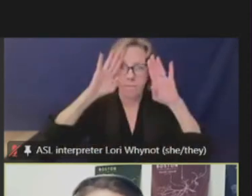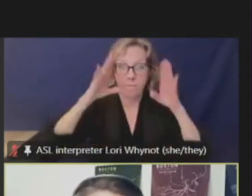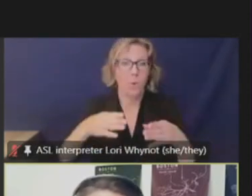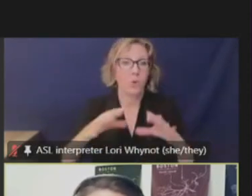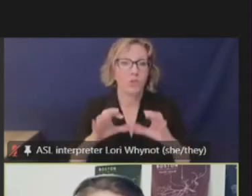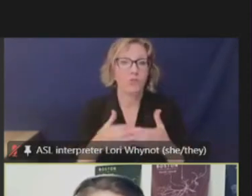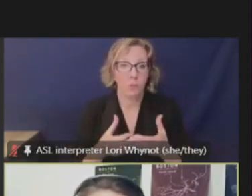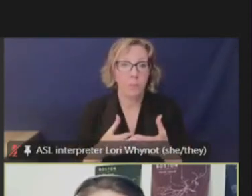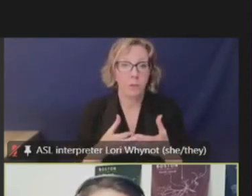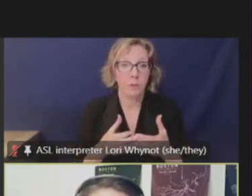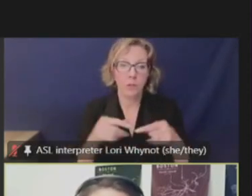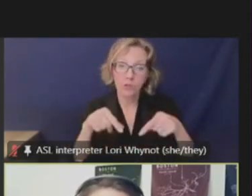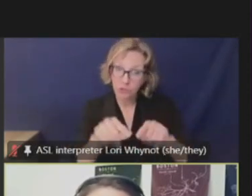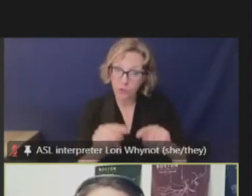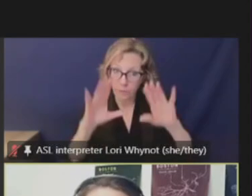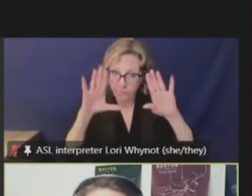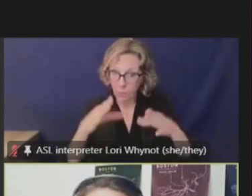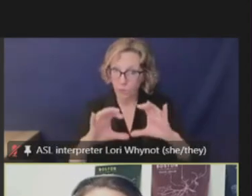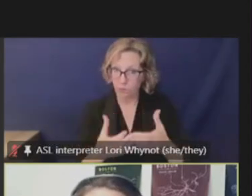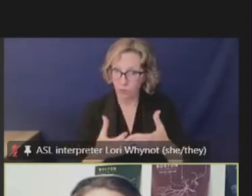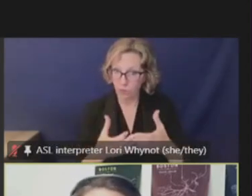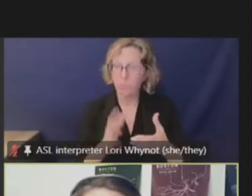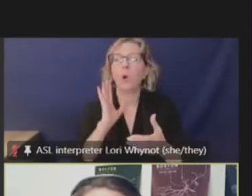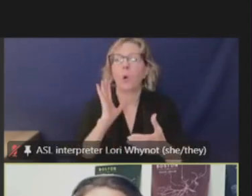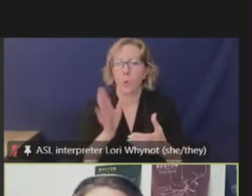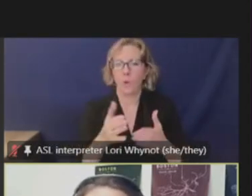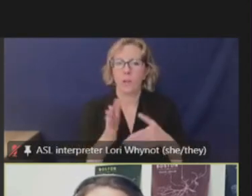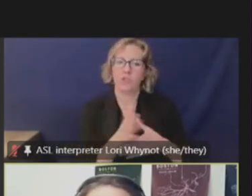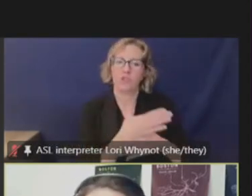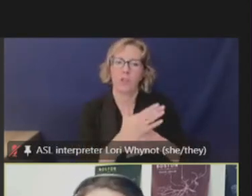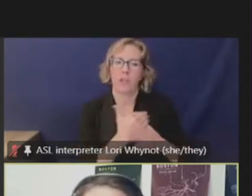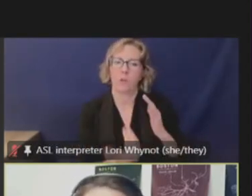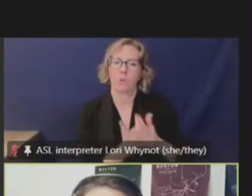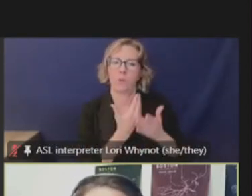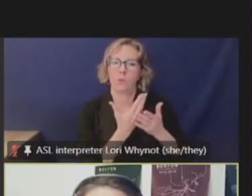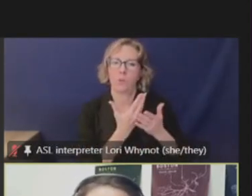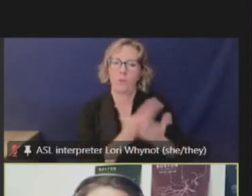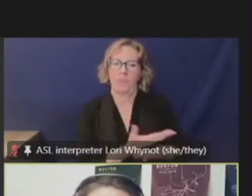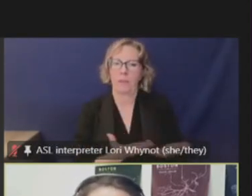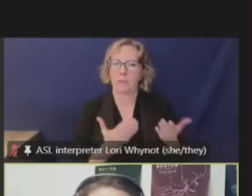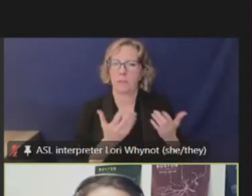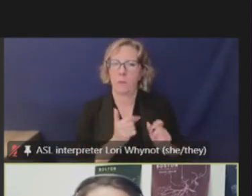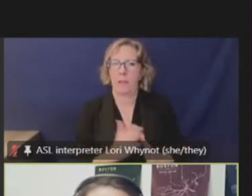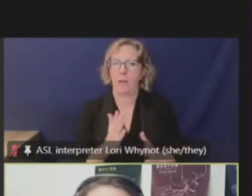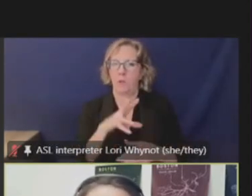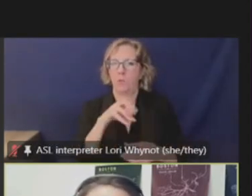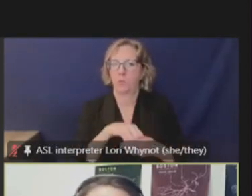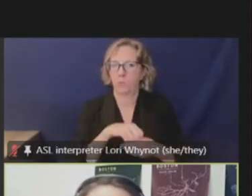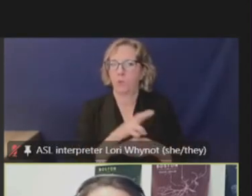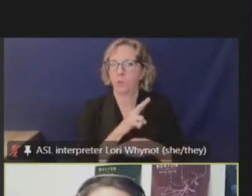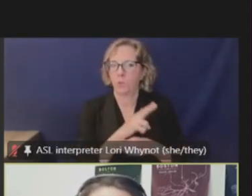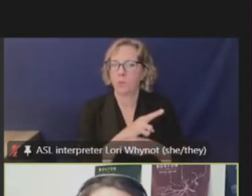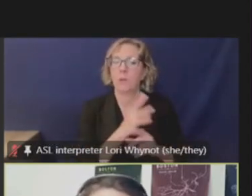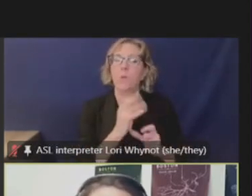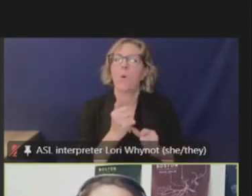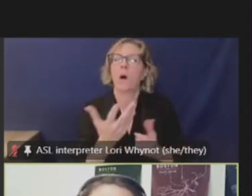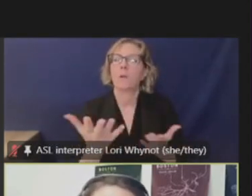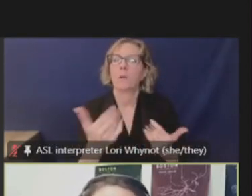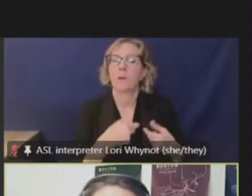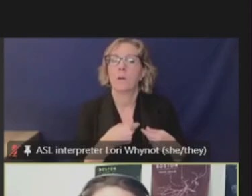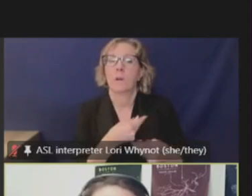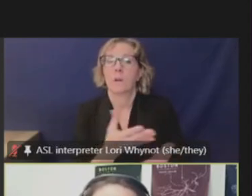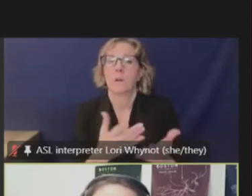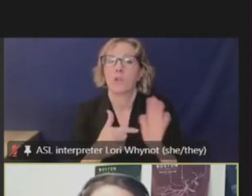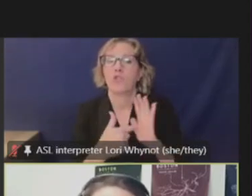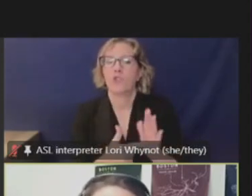new engagement materials. We really want to make sure that we're bringing more people into our process, and so we want to test out those materials